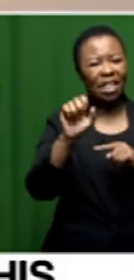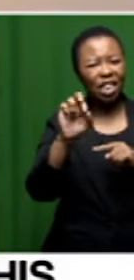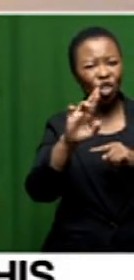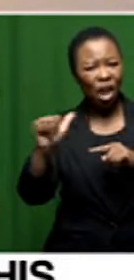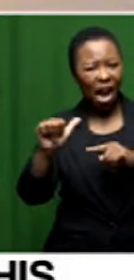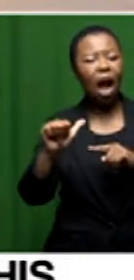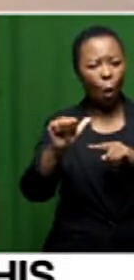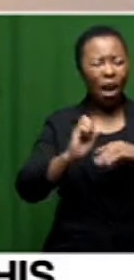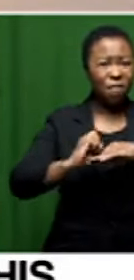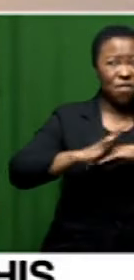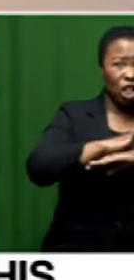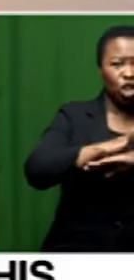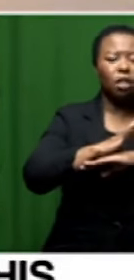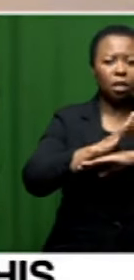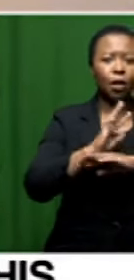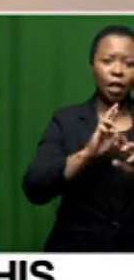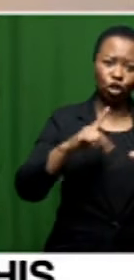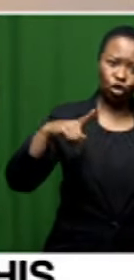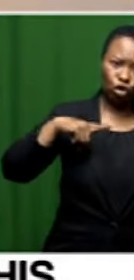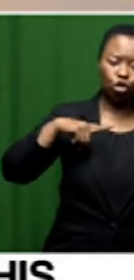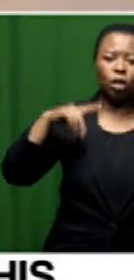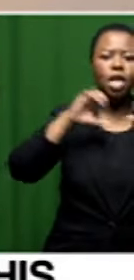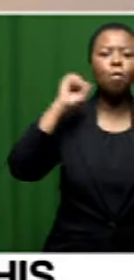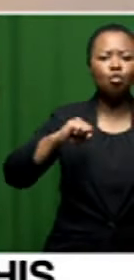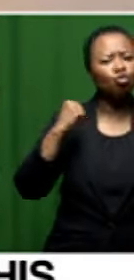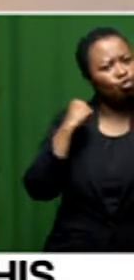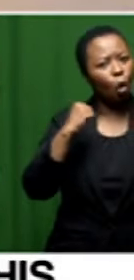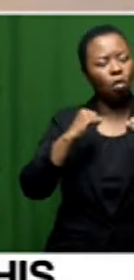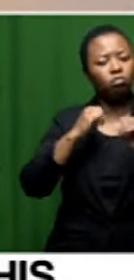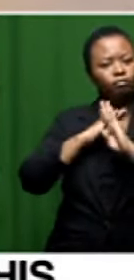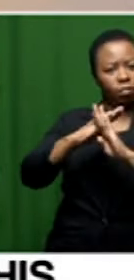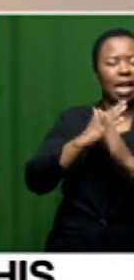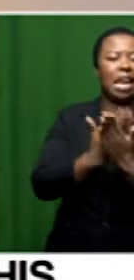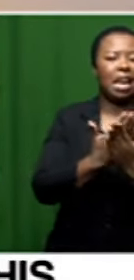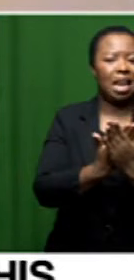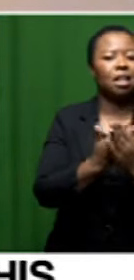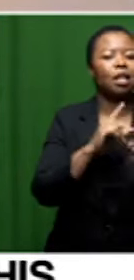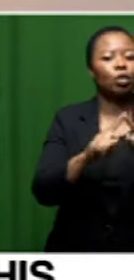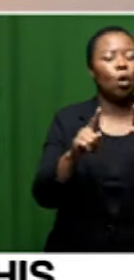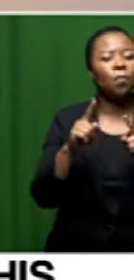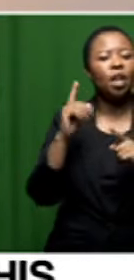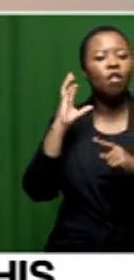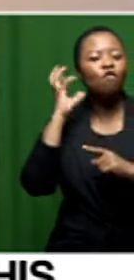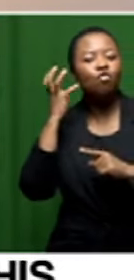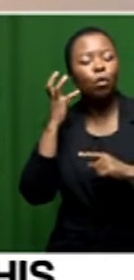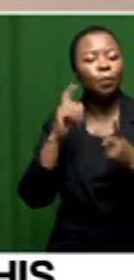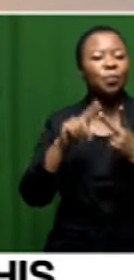infection. So we should make sure that, as you said, our nutrition is correct, you know, fruits and